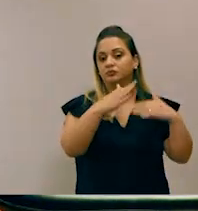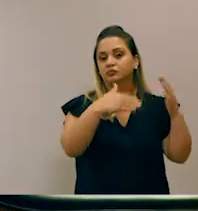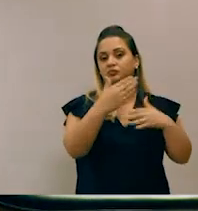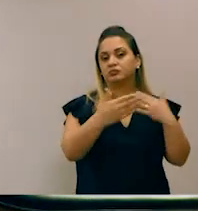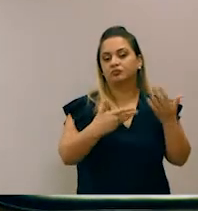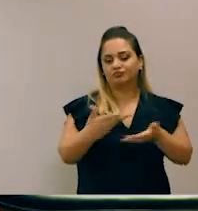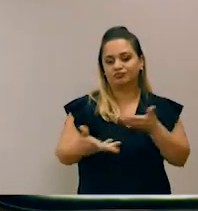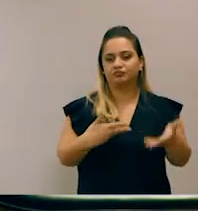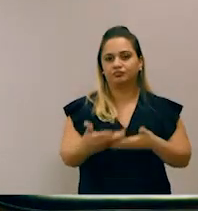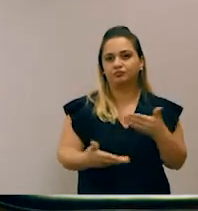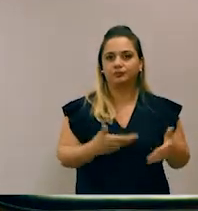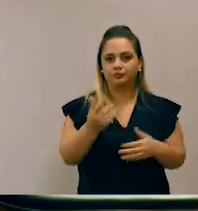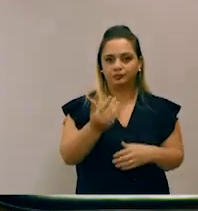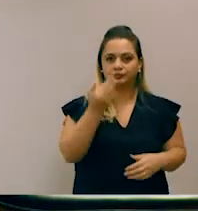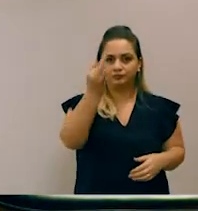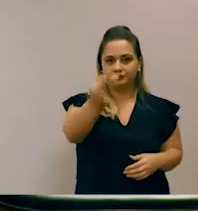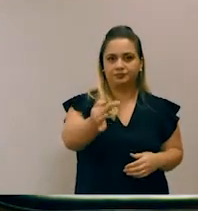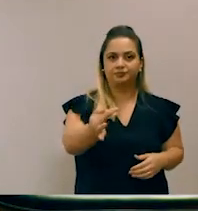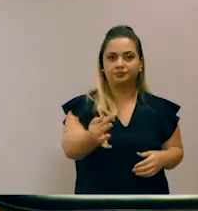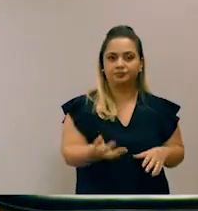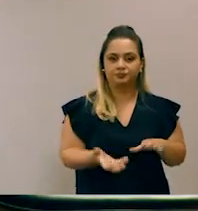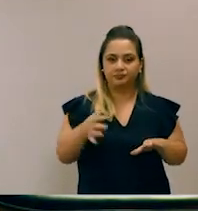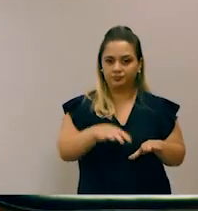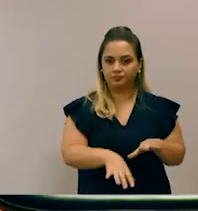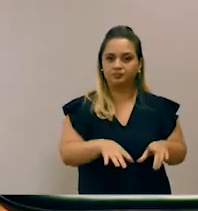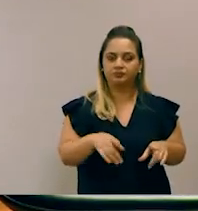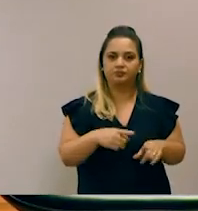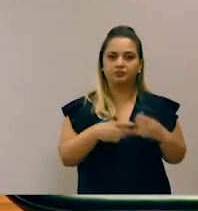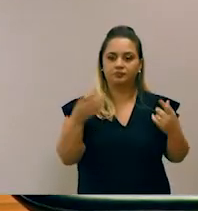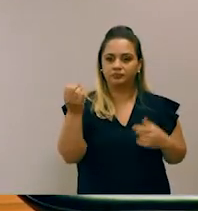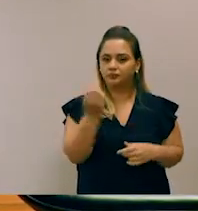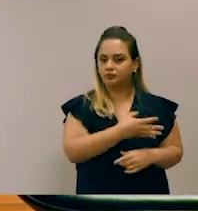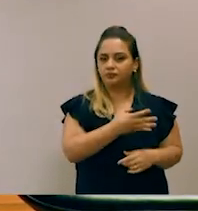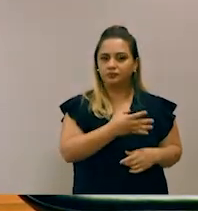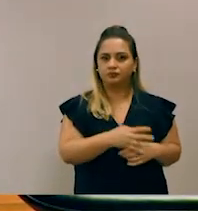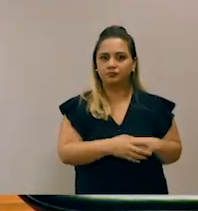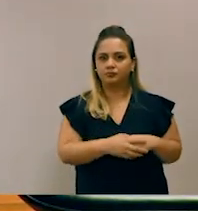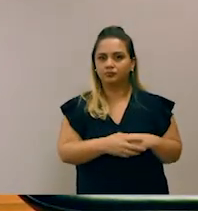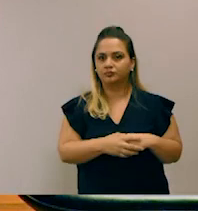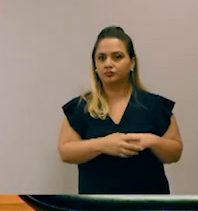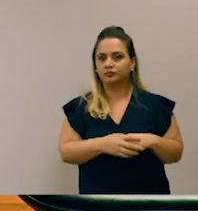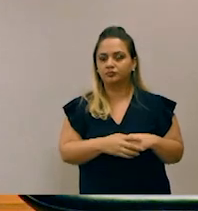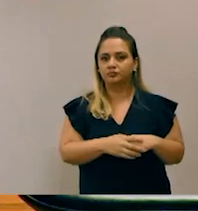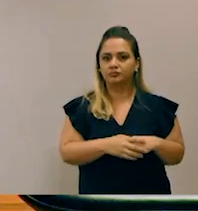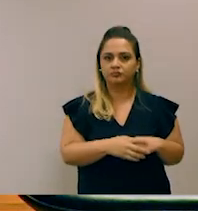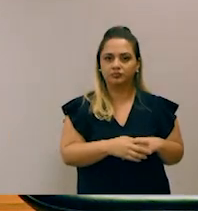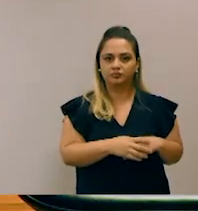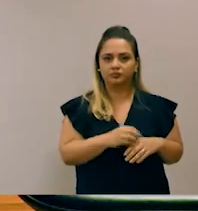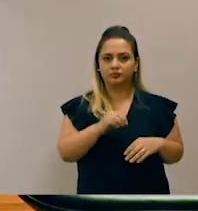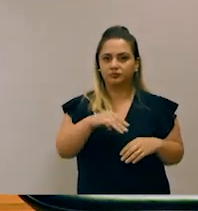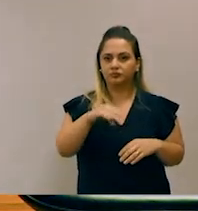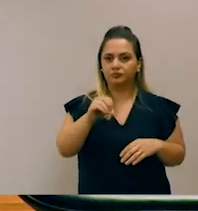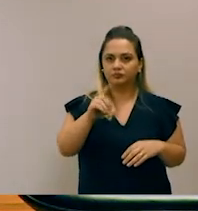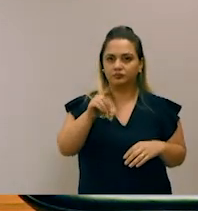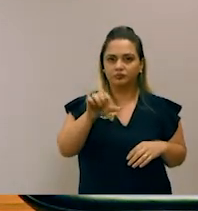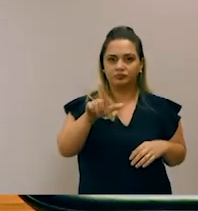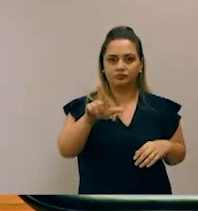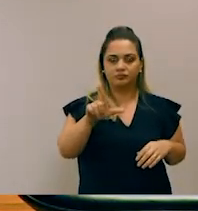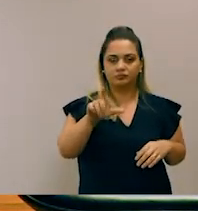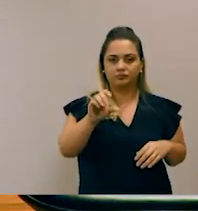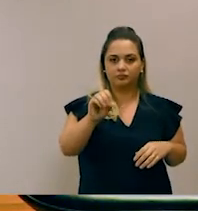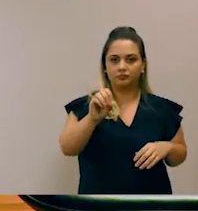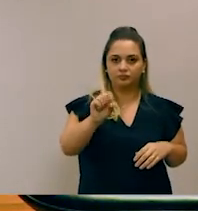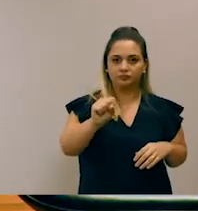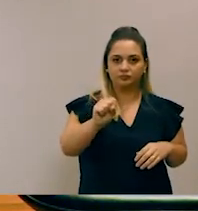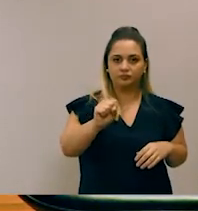is a dynamic process, and I believe that in the future we will be able to use machine learning models to use more